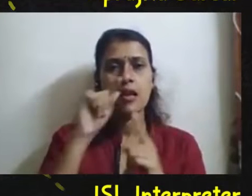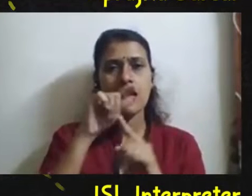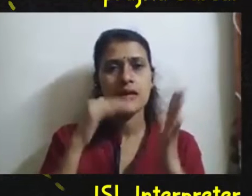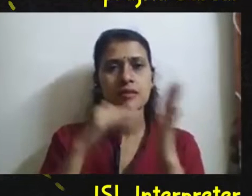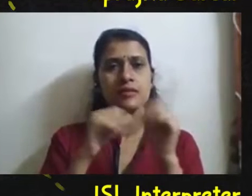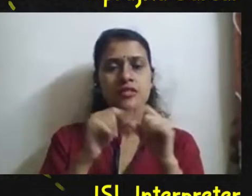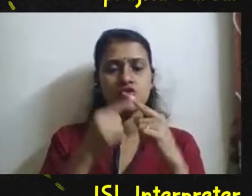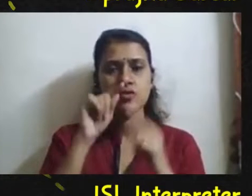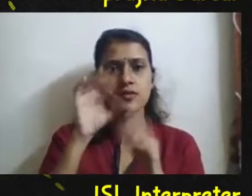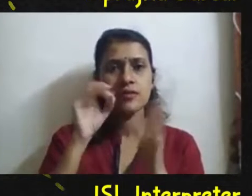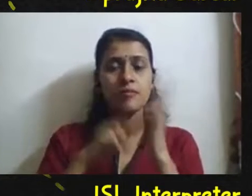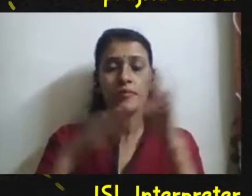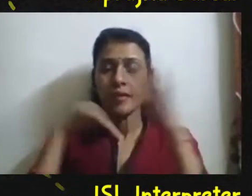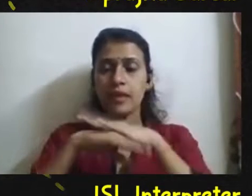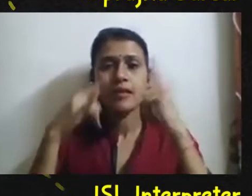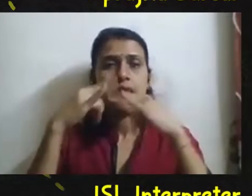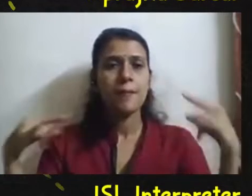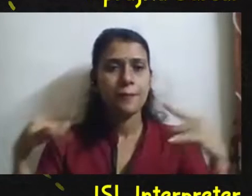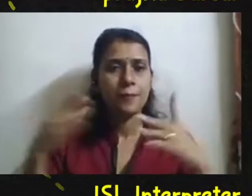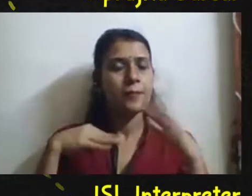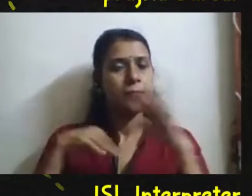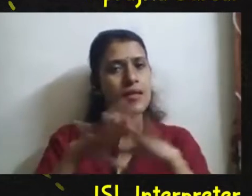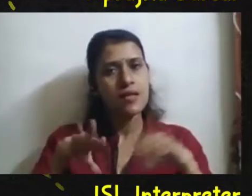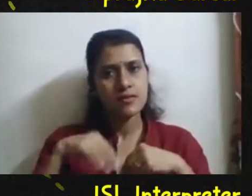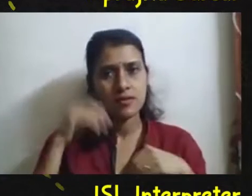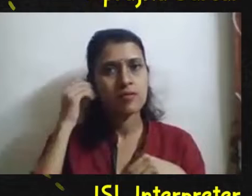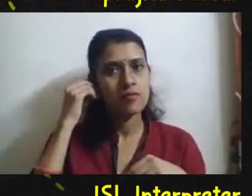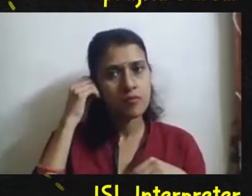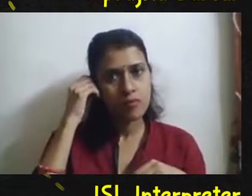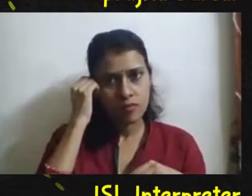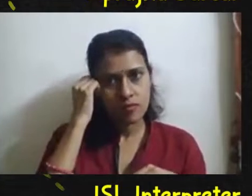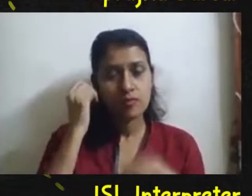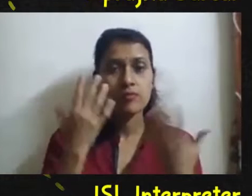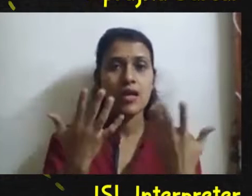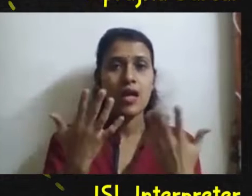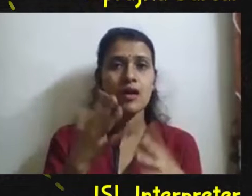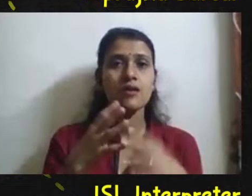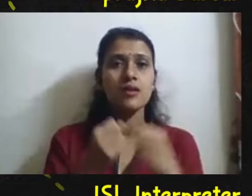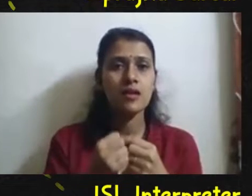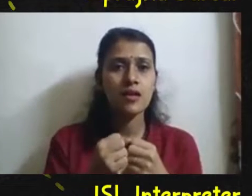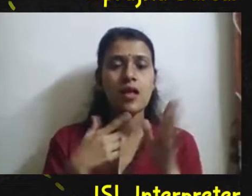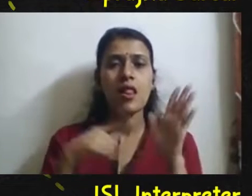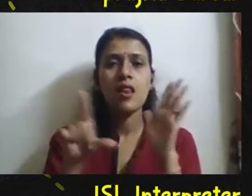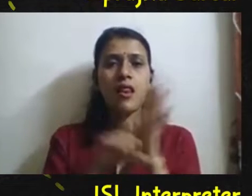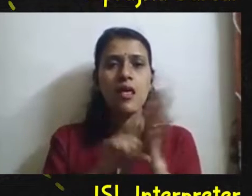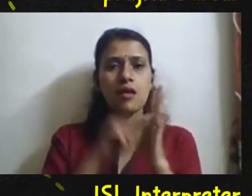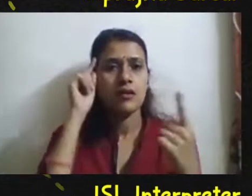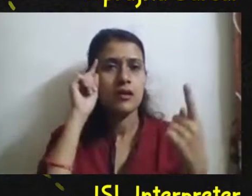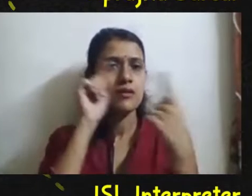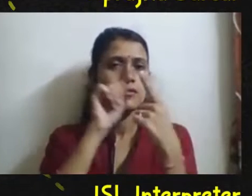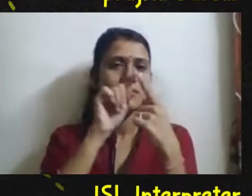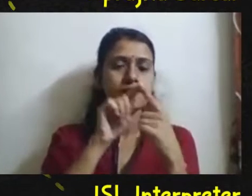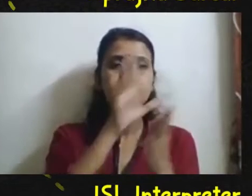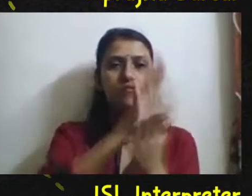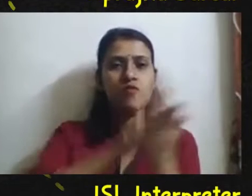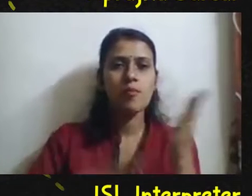camp. They have paper documents in their hands which show some kind of legalization, consent taking.